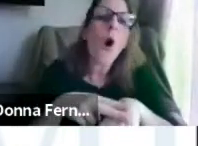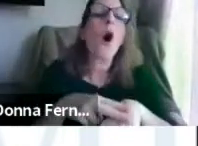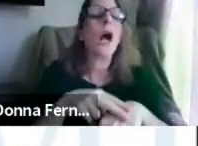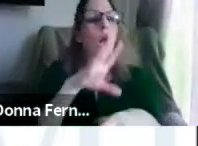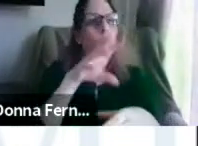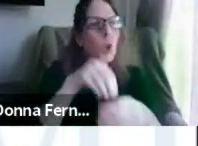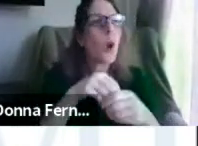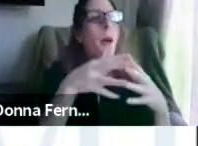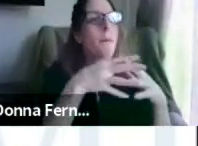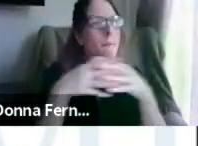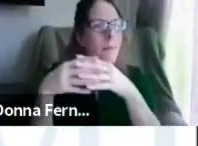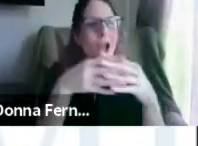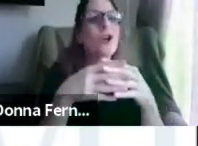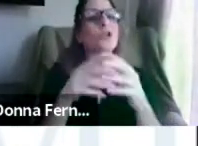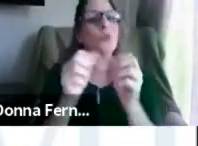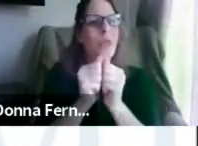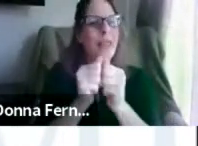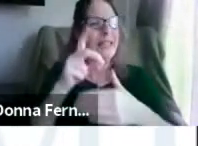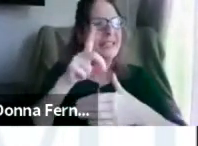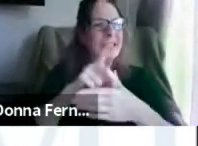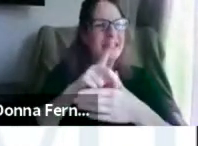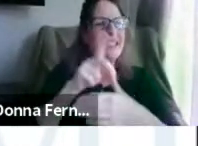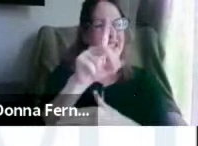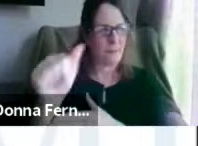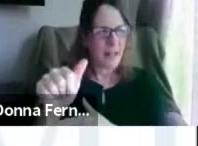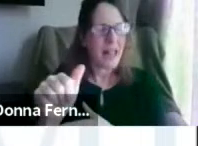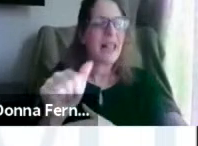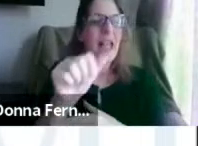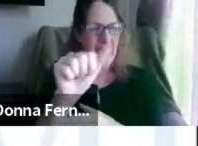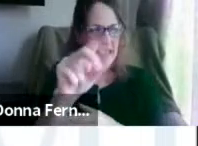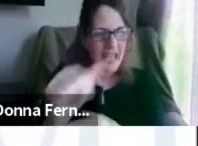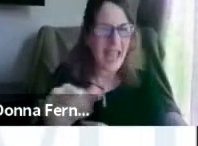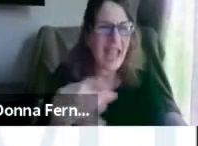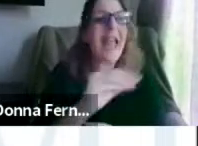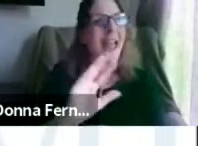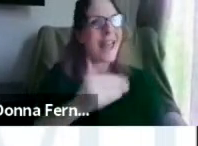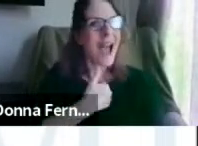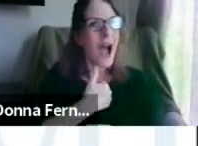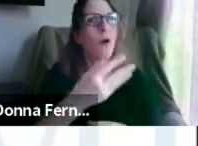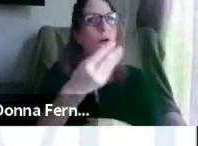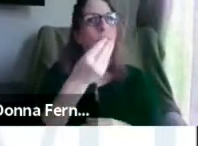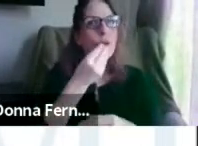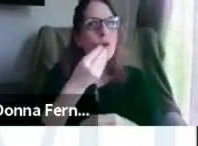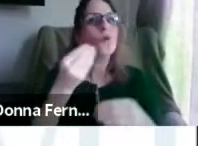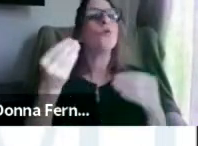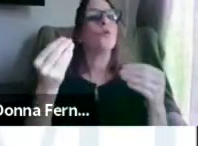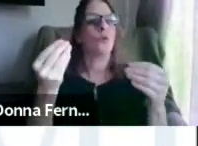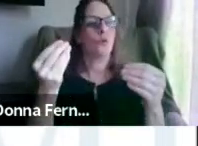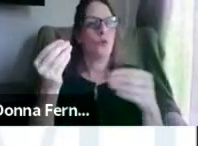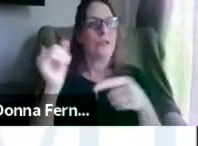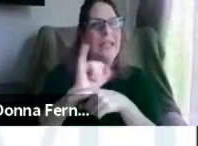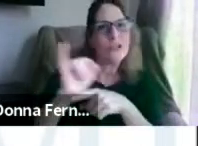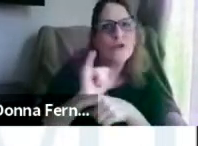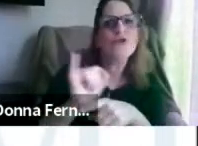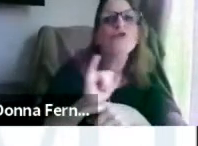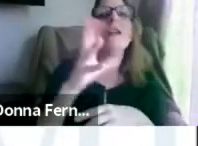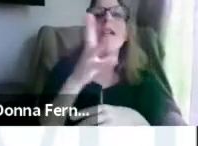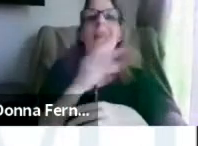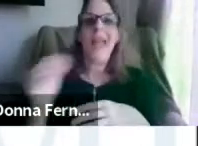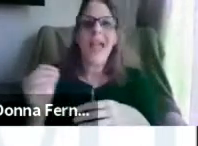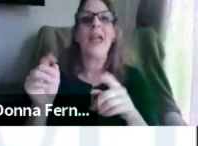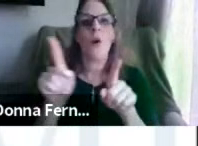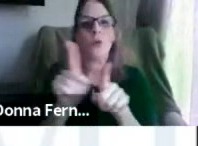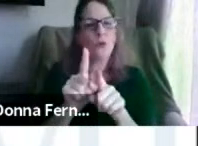include the Americans with Disabilities Act. And for our restaurant industry, our food service industry, that involves the Food and Drug Administration Food